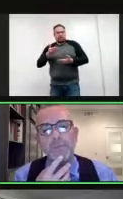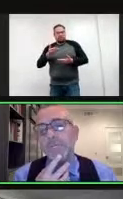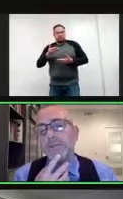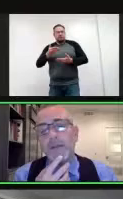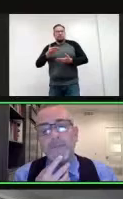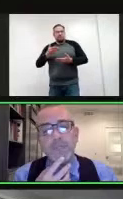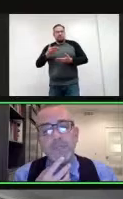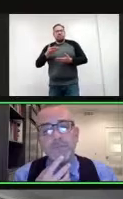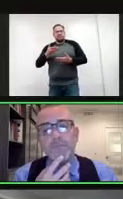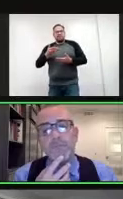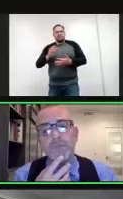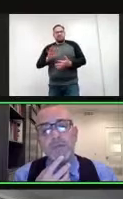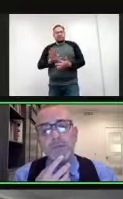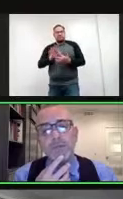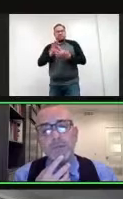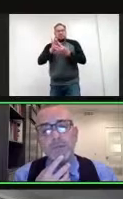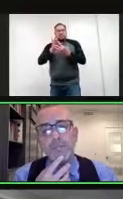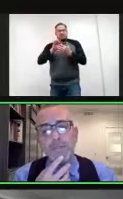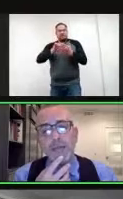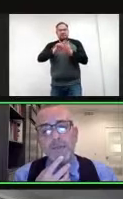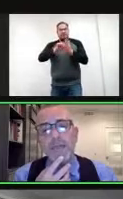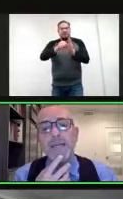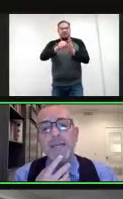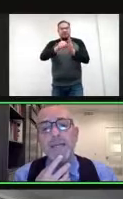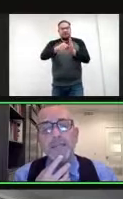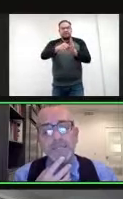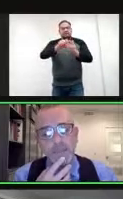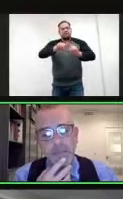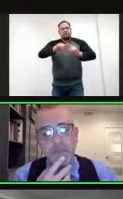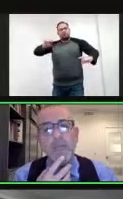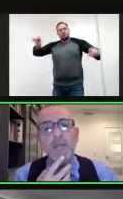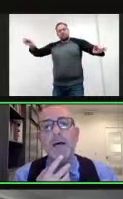with a particular emphasis on diversifying the staff. And at the